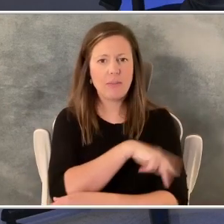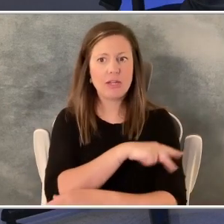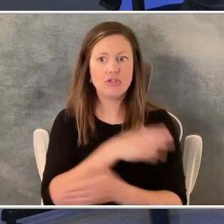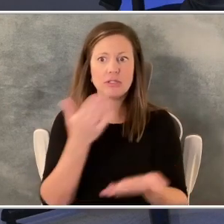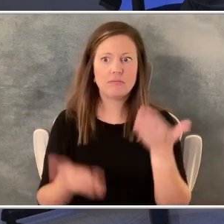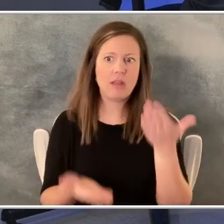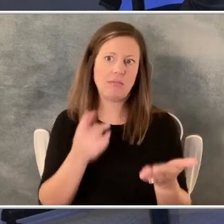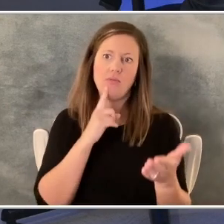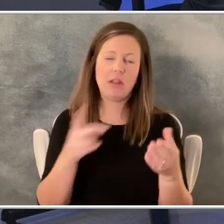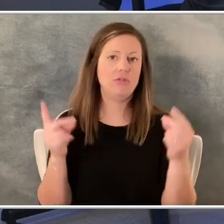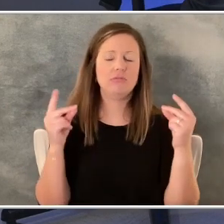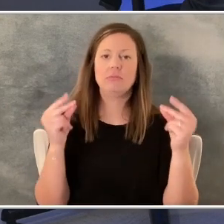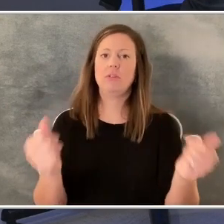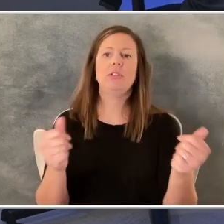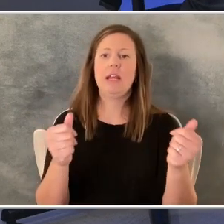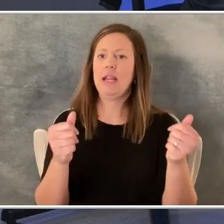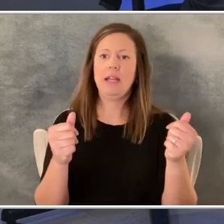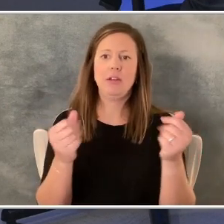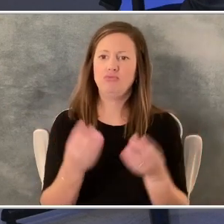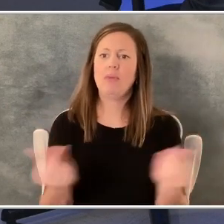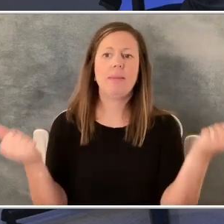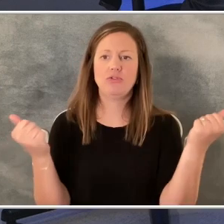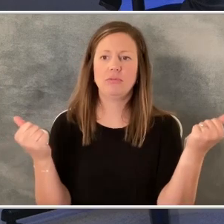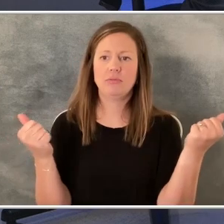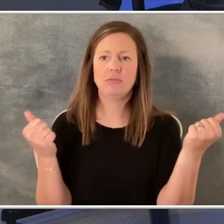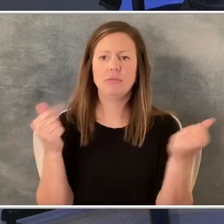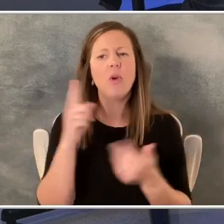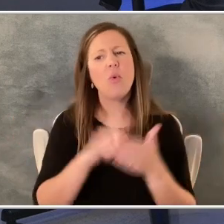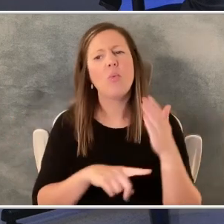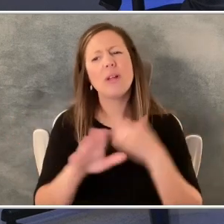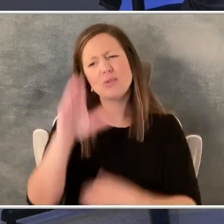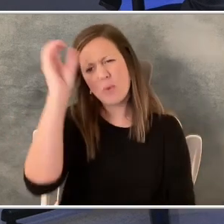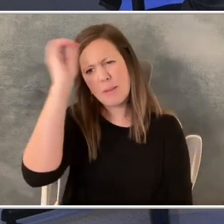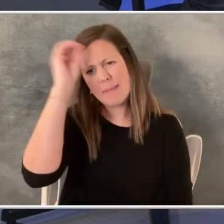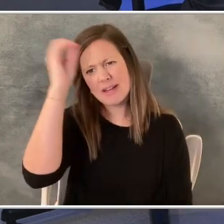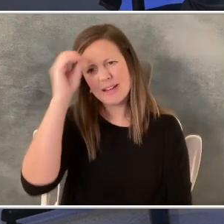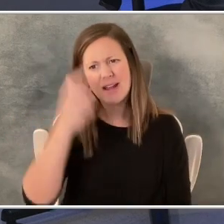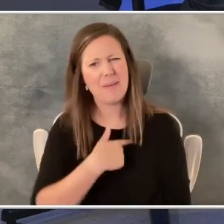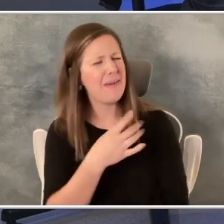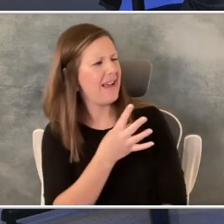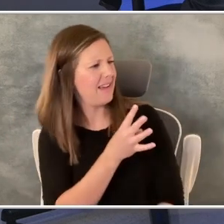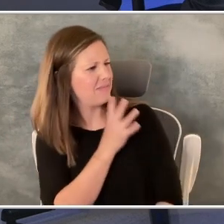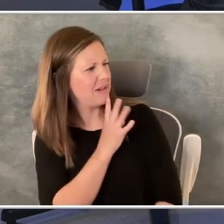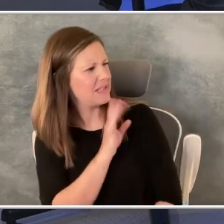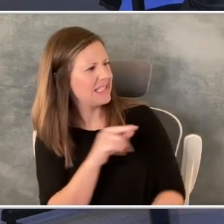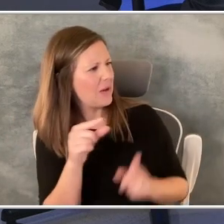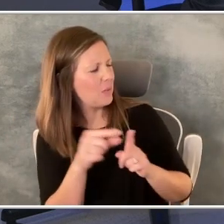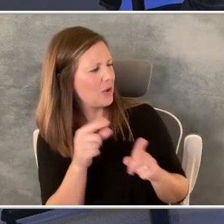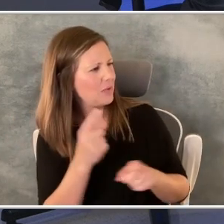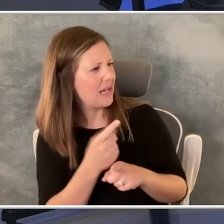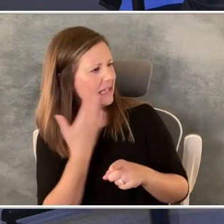on this? Remittent. Is that correct, Stuart? Am I saying that right?